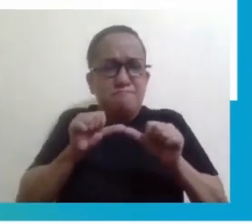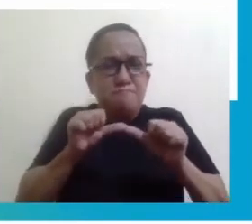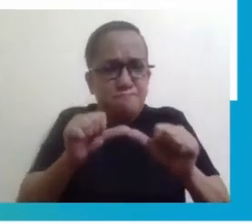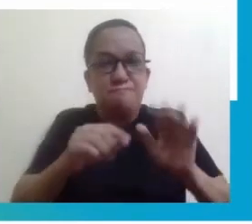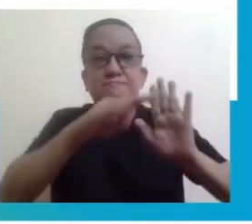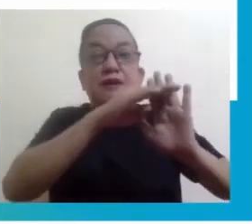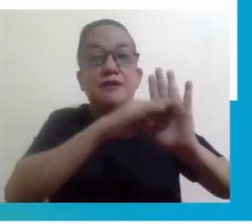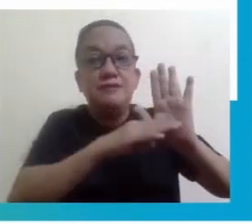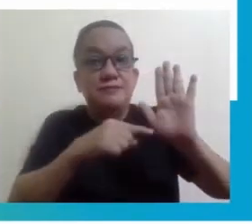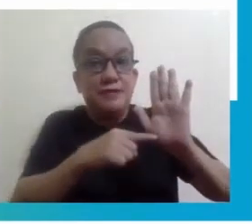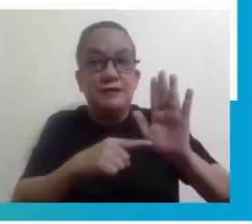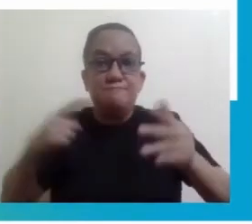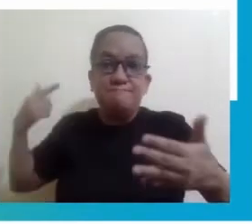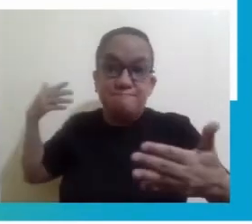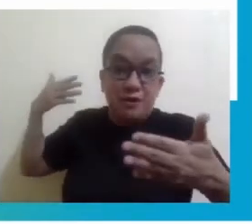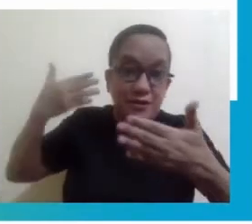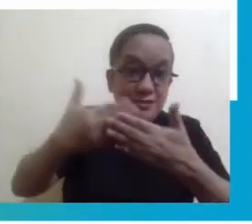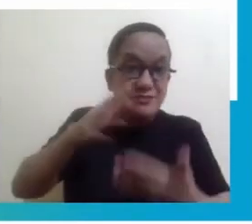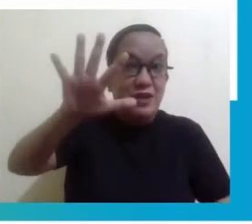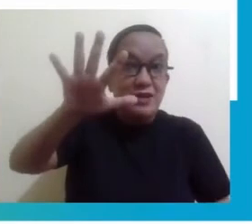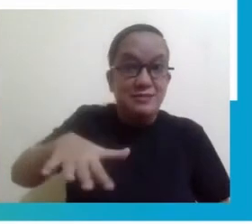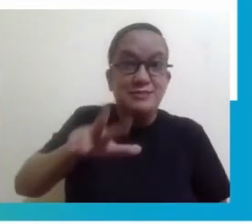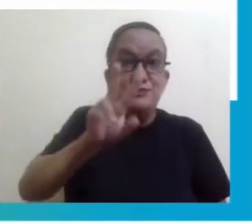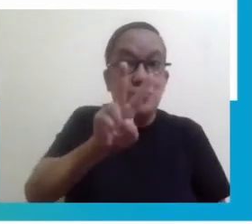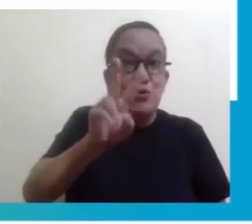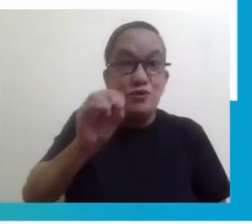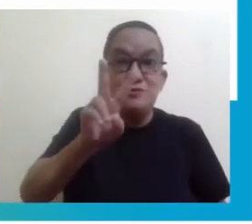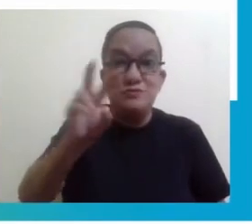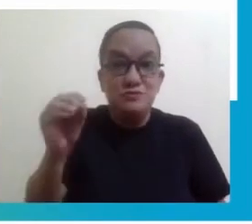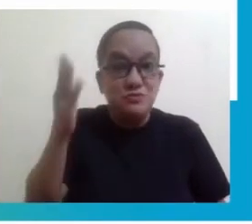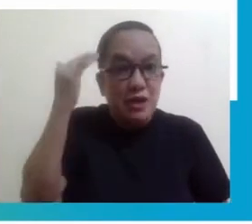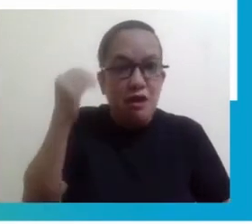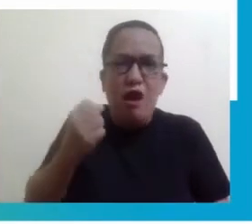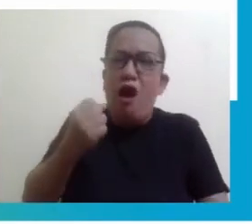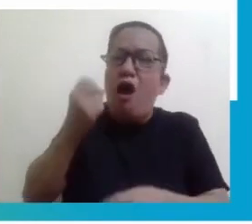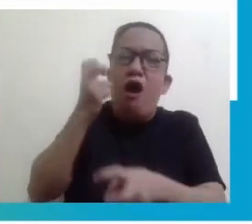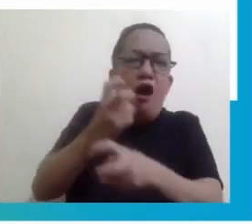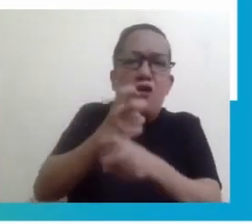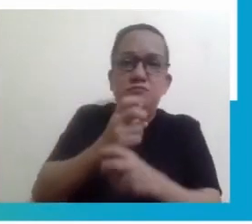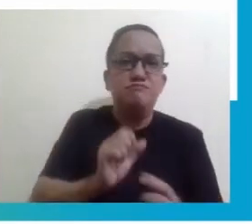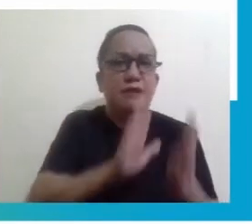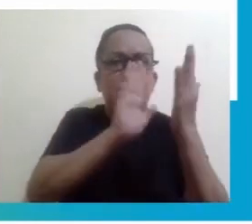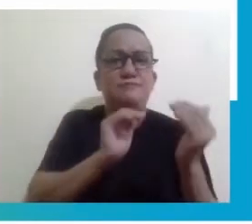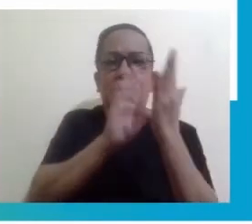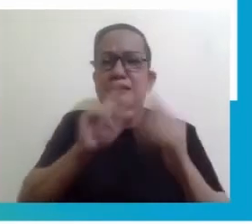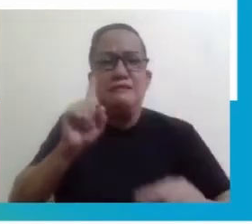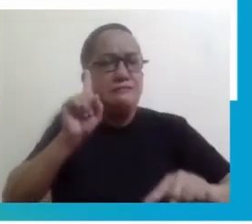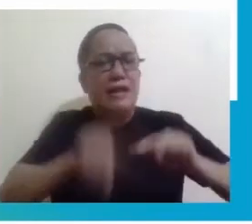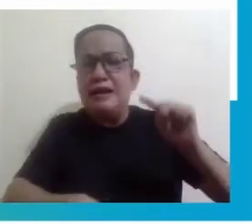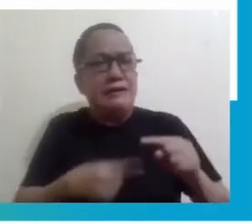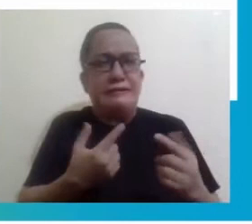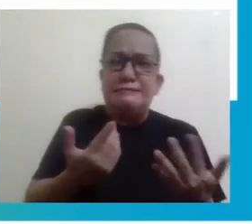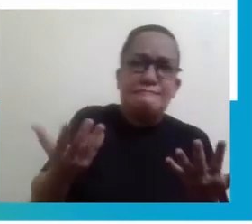recognizing the current difficulties in undertaking person-to-person, you know, face-to-face meetings with local